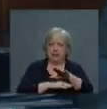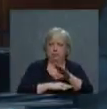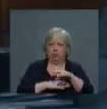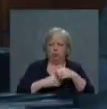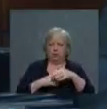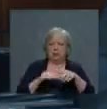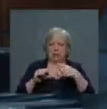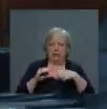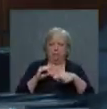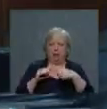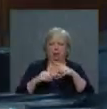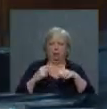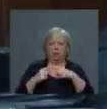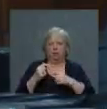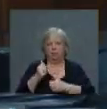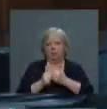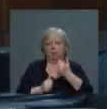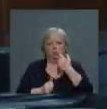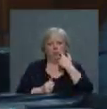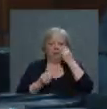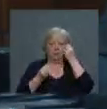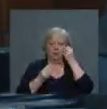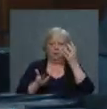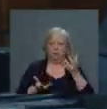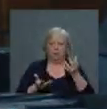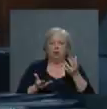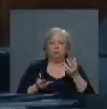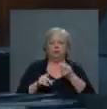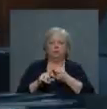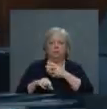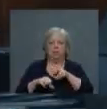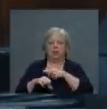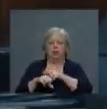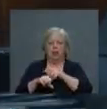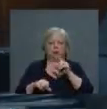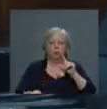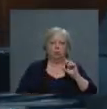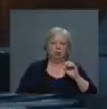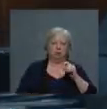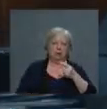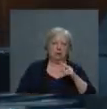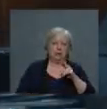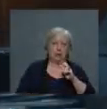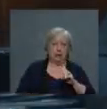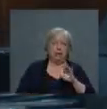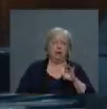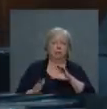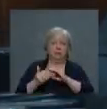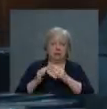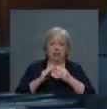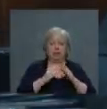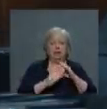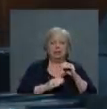on the latest update from the National League of Cities and their federal